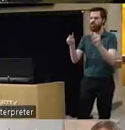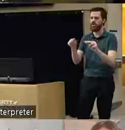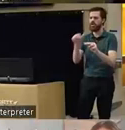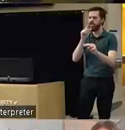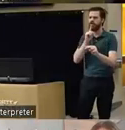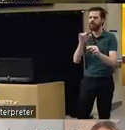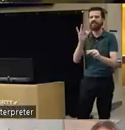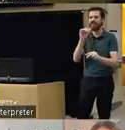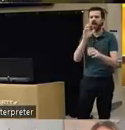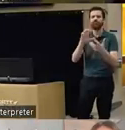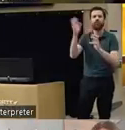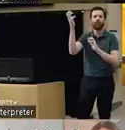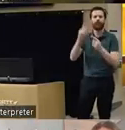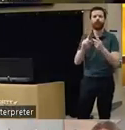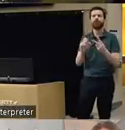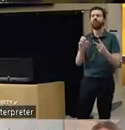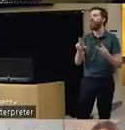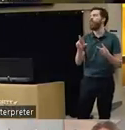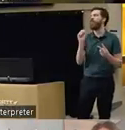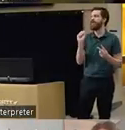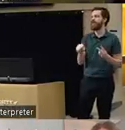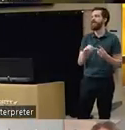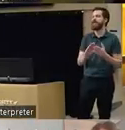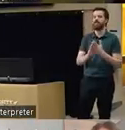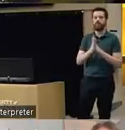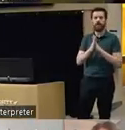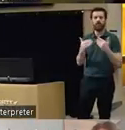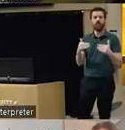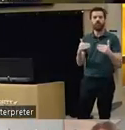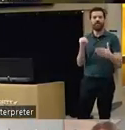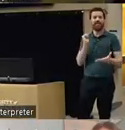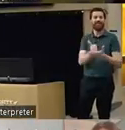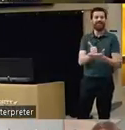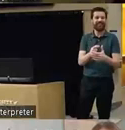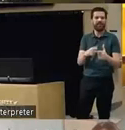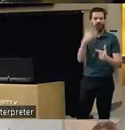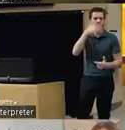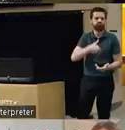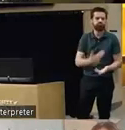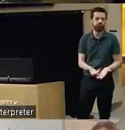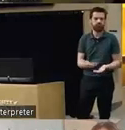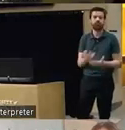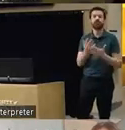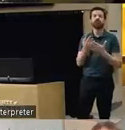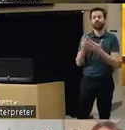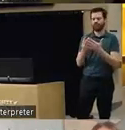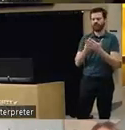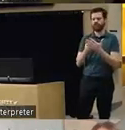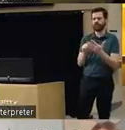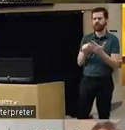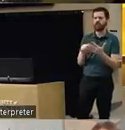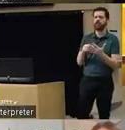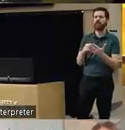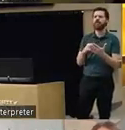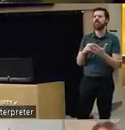If it's not disruptive, if it's not like it could be something very intervenable, they can't even see. And so this question of screening at like, I